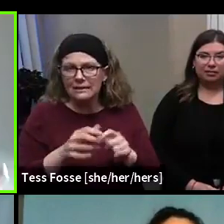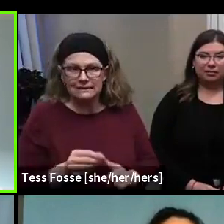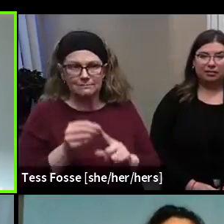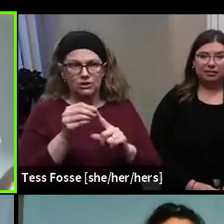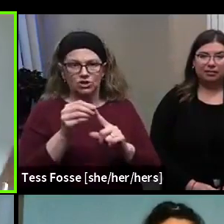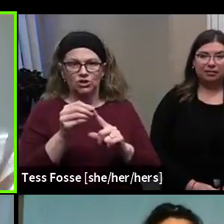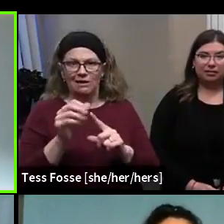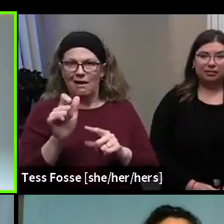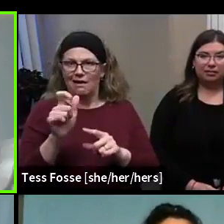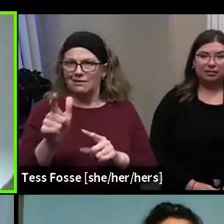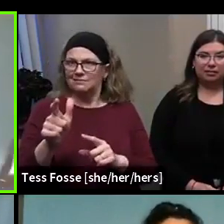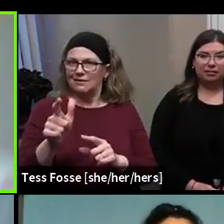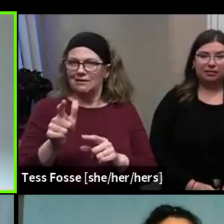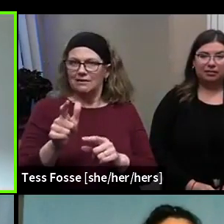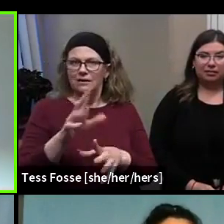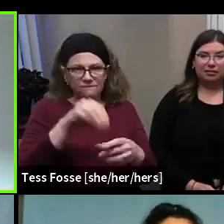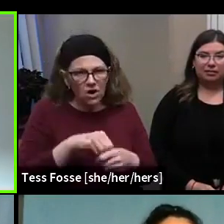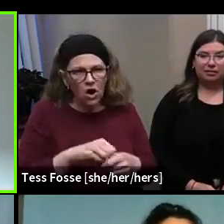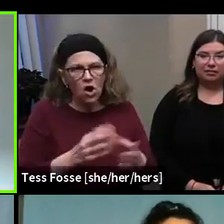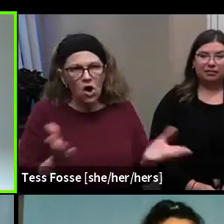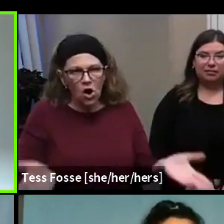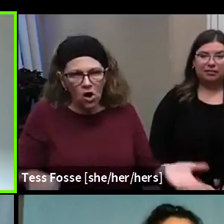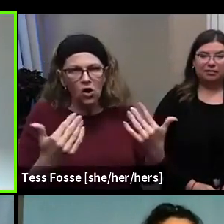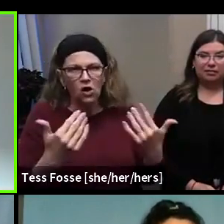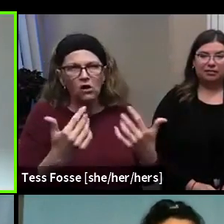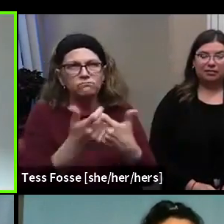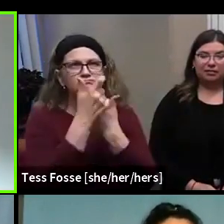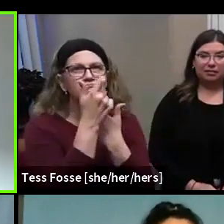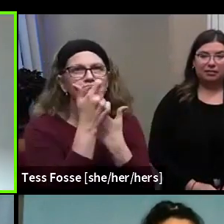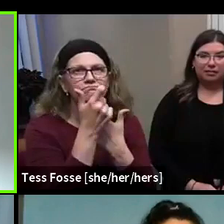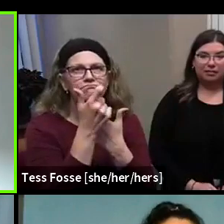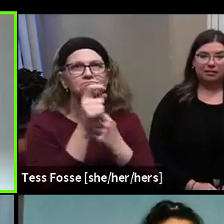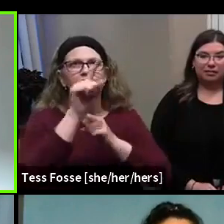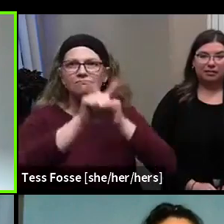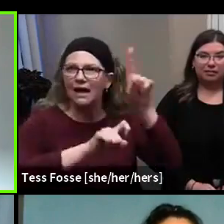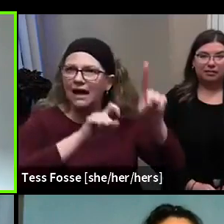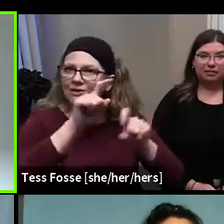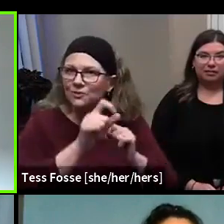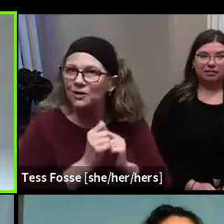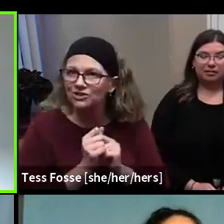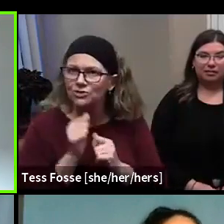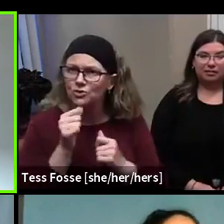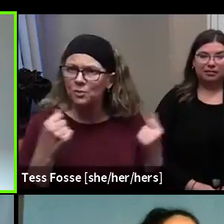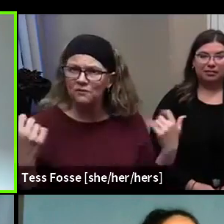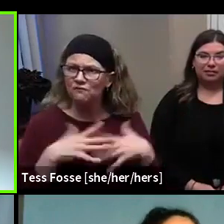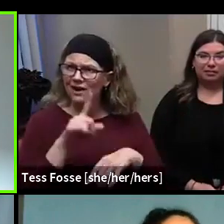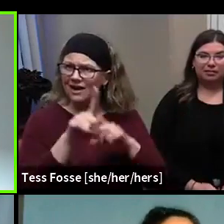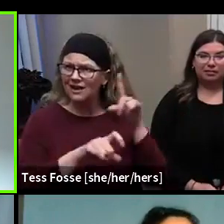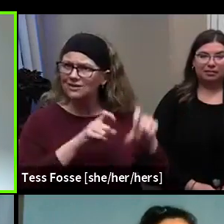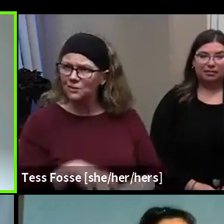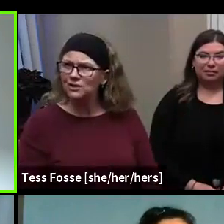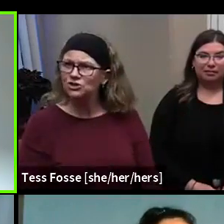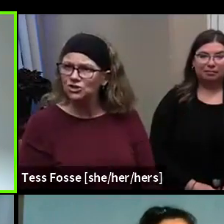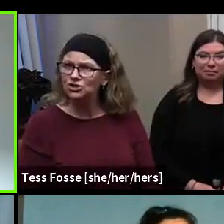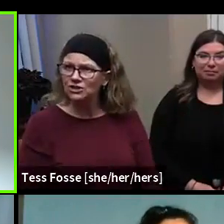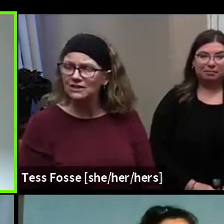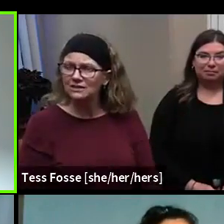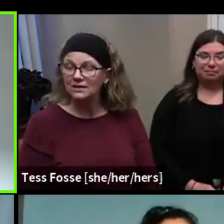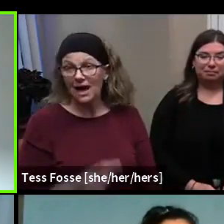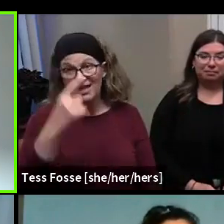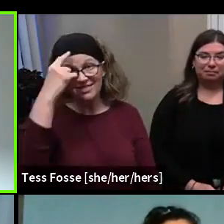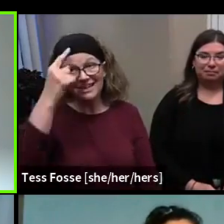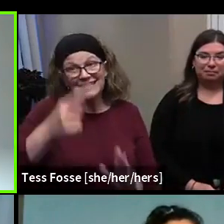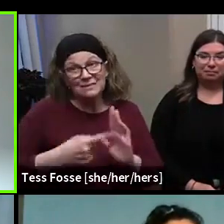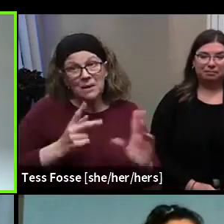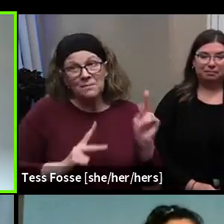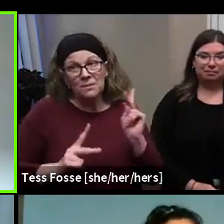in ASL, be involved, be present, and ask questions. Don't be afraid to ask questions. Because I think